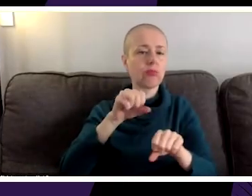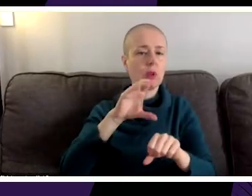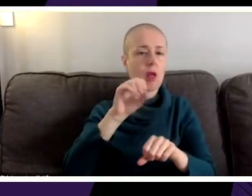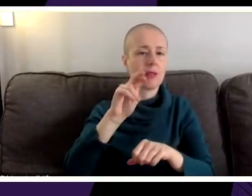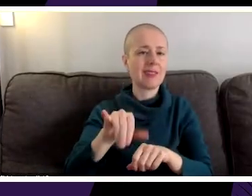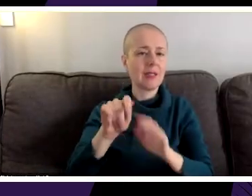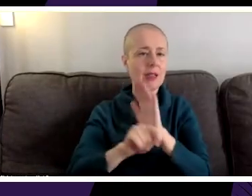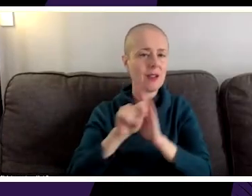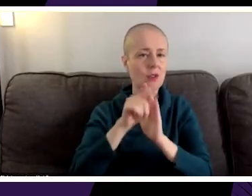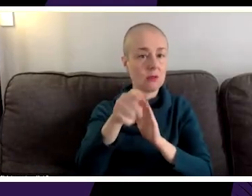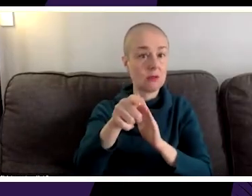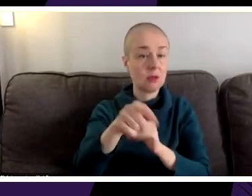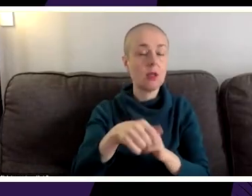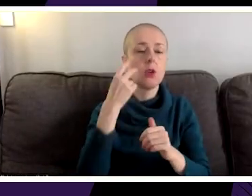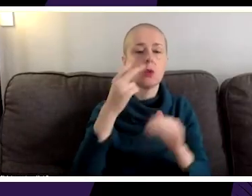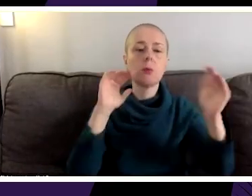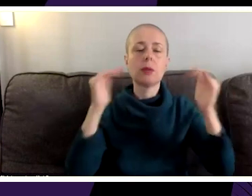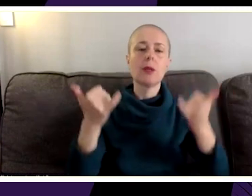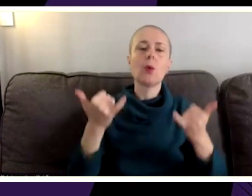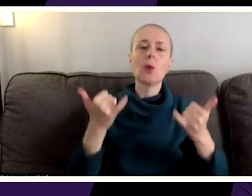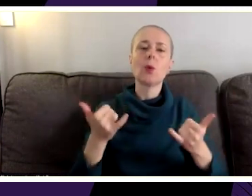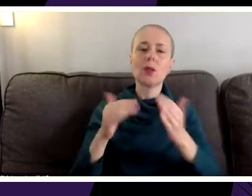urban landscape of today's modern city.